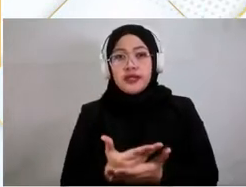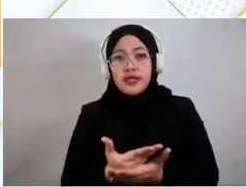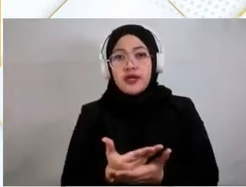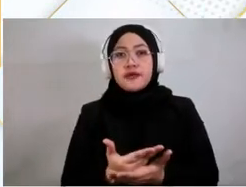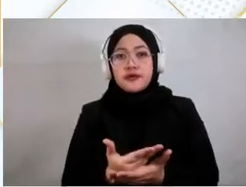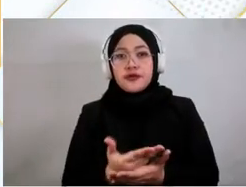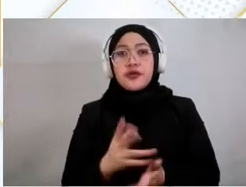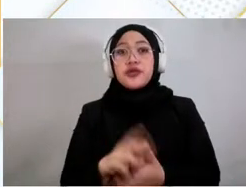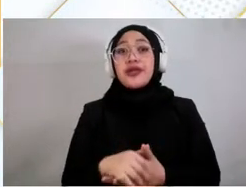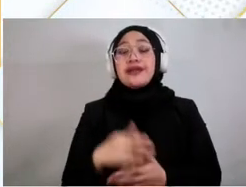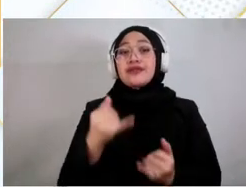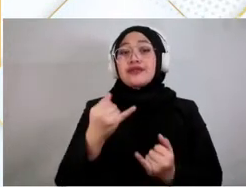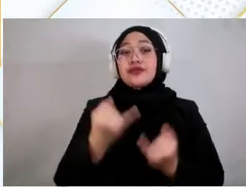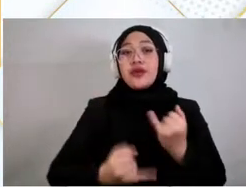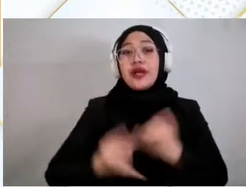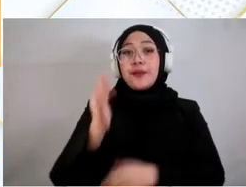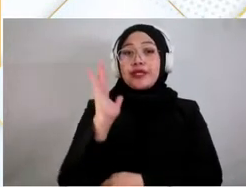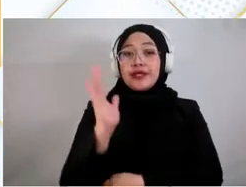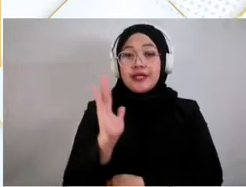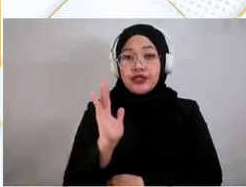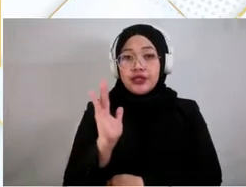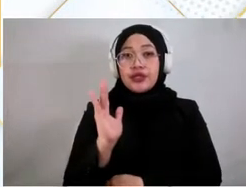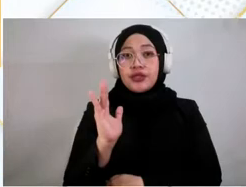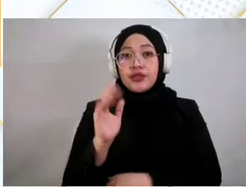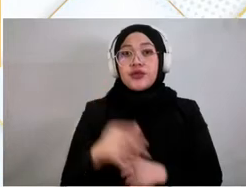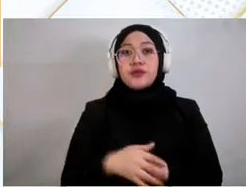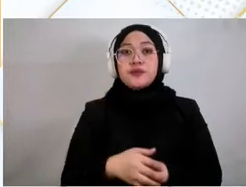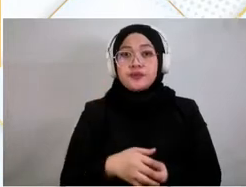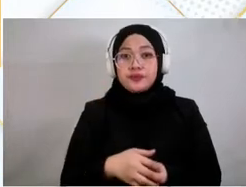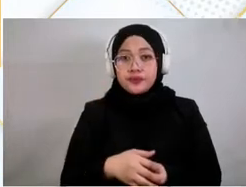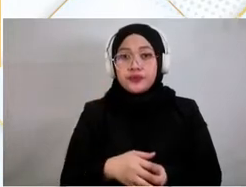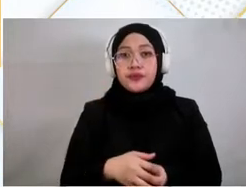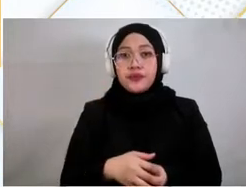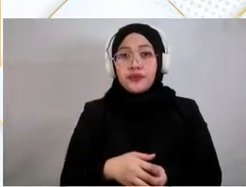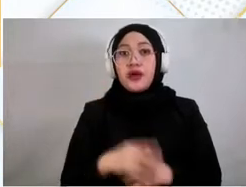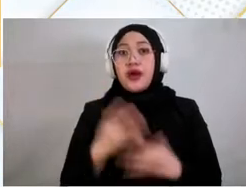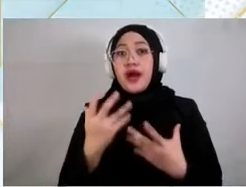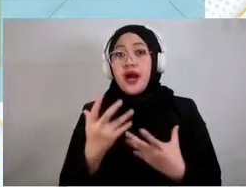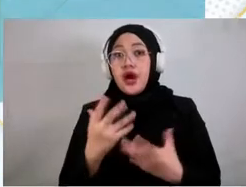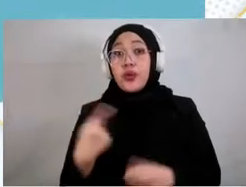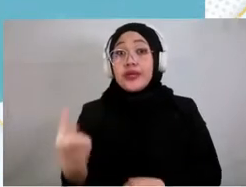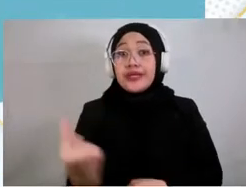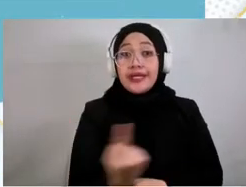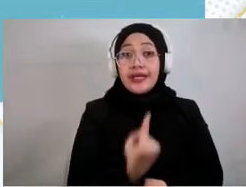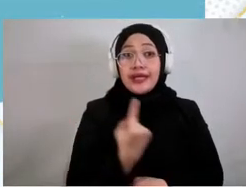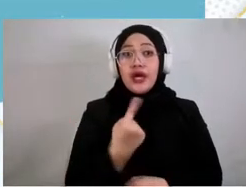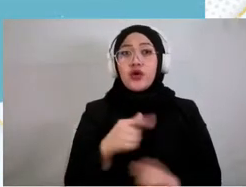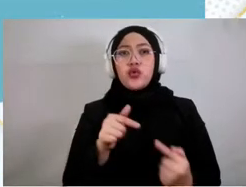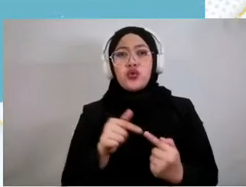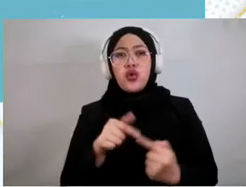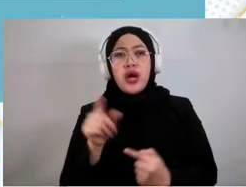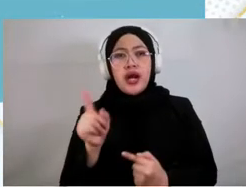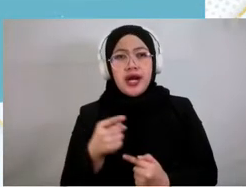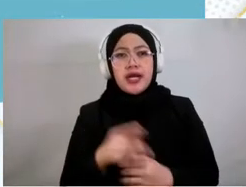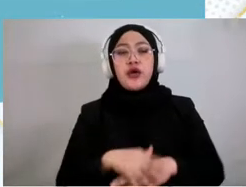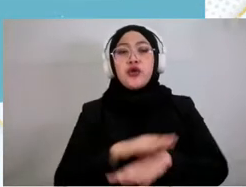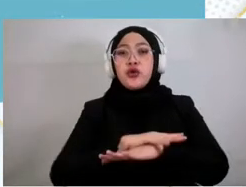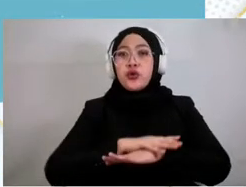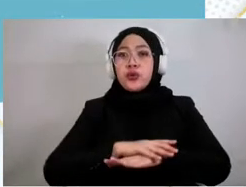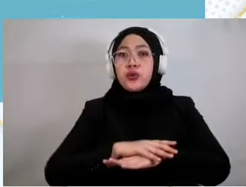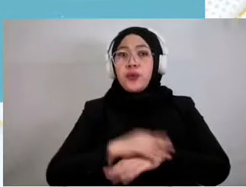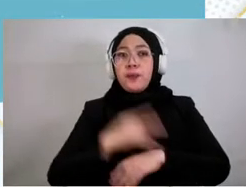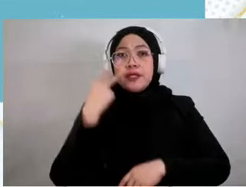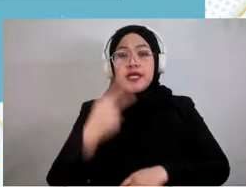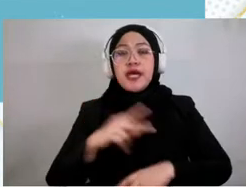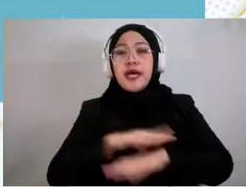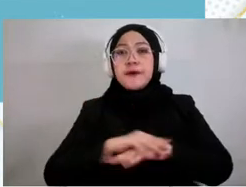last presentation, is looking into the food for thought on how we can correlate between peace and also